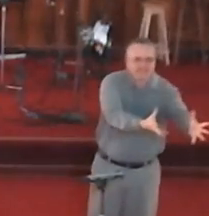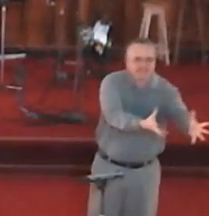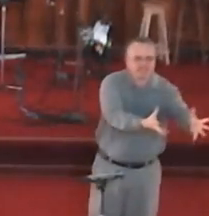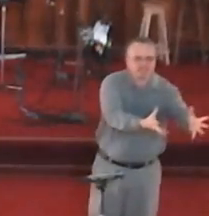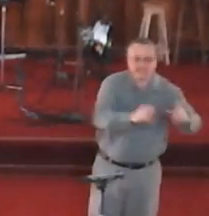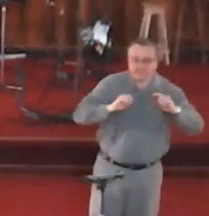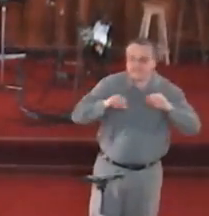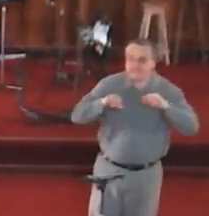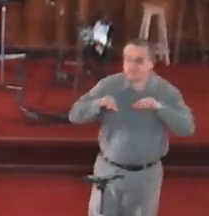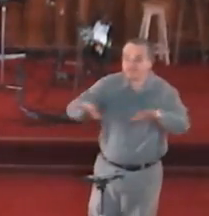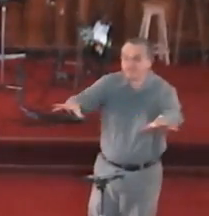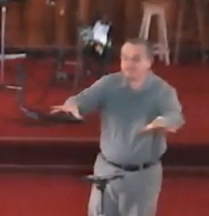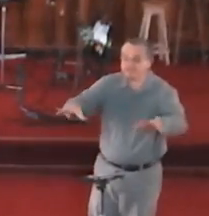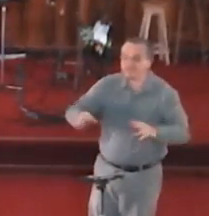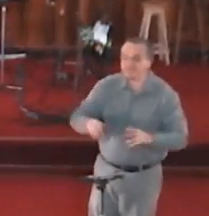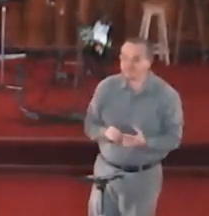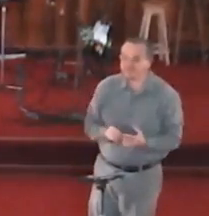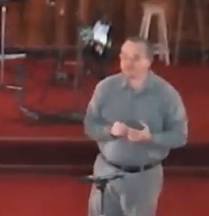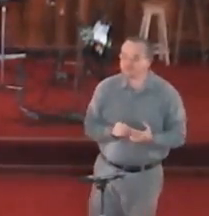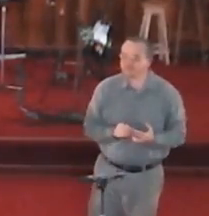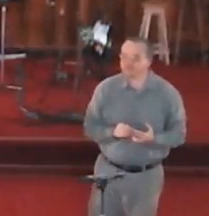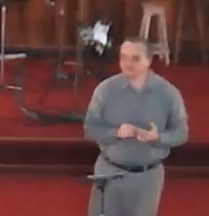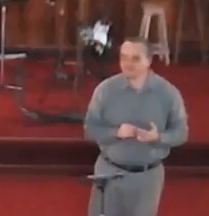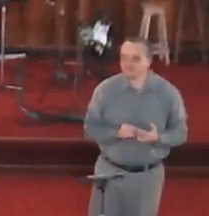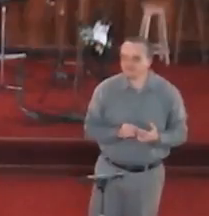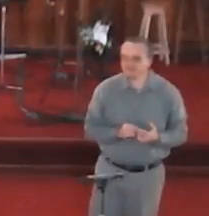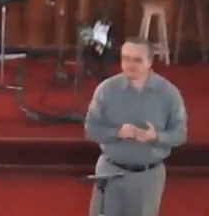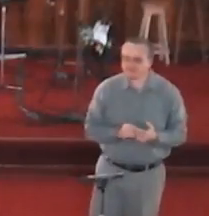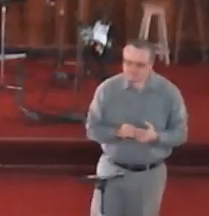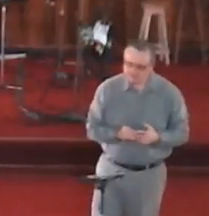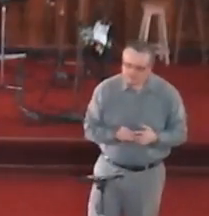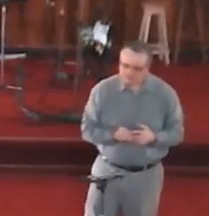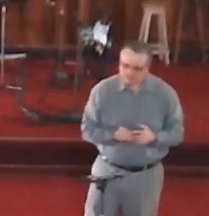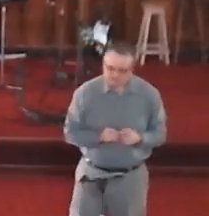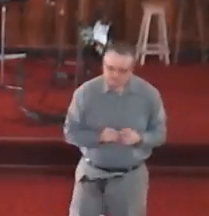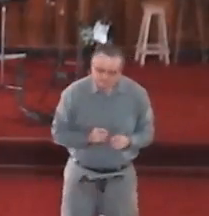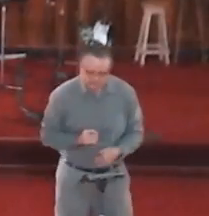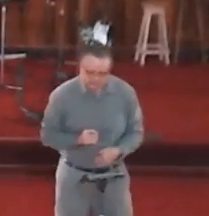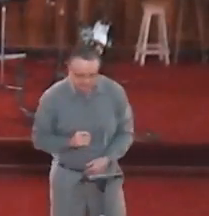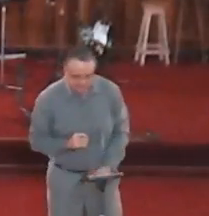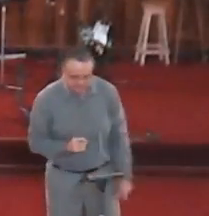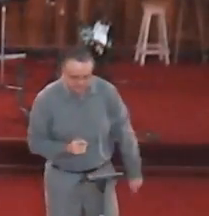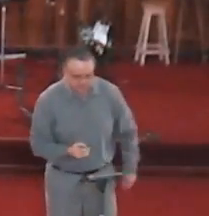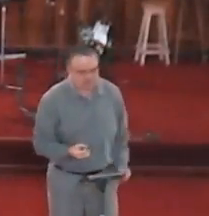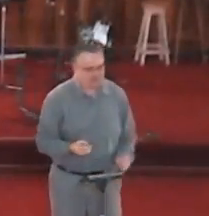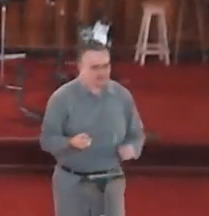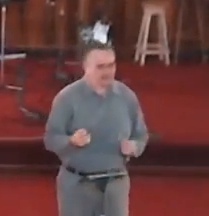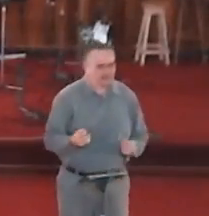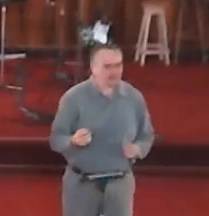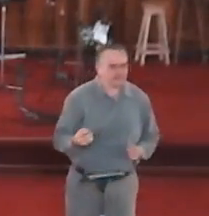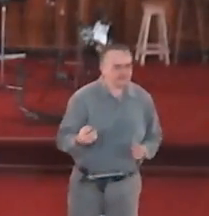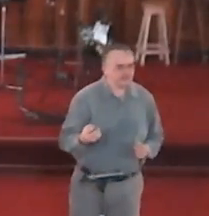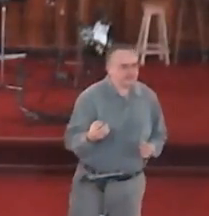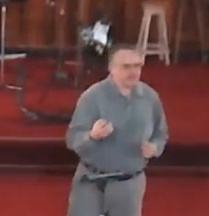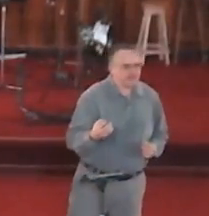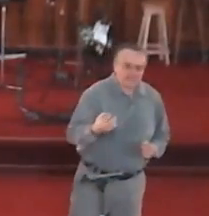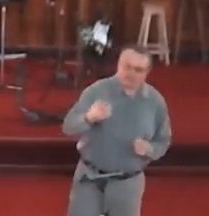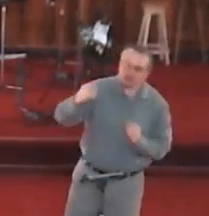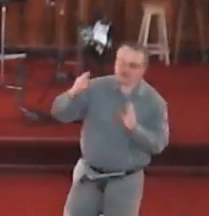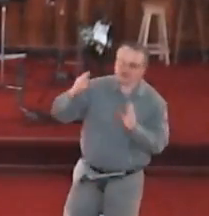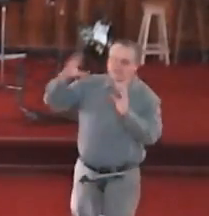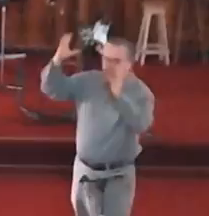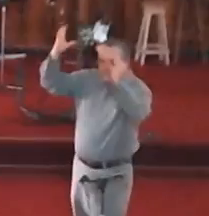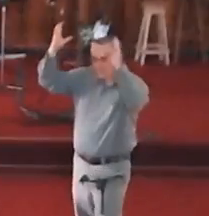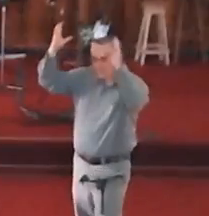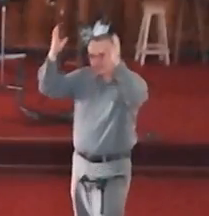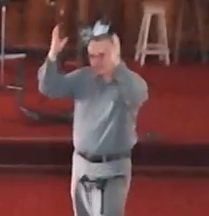isla de Chipre y hablaba griego. He was a Jew, born on the island of Cyprus and spoke Greek. Entonces